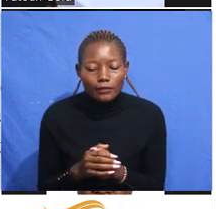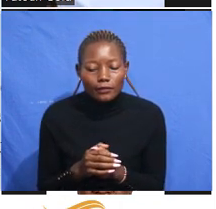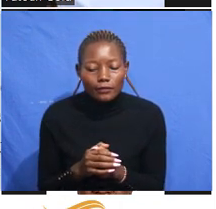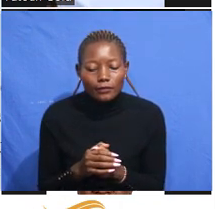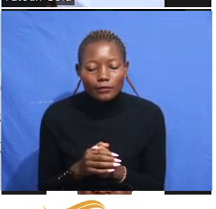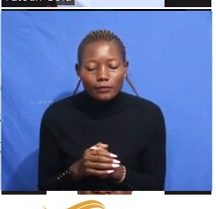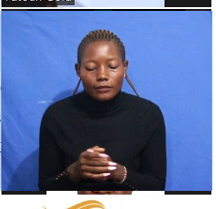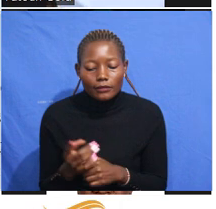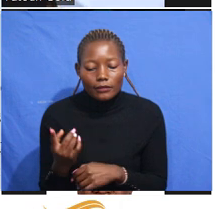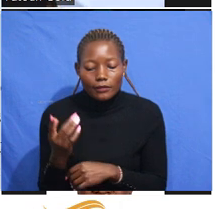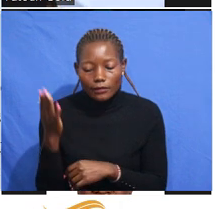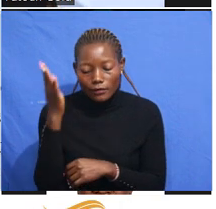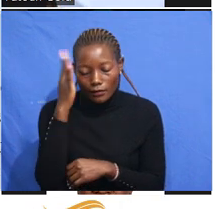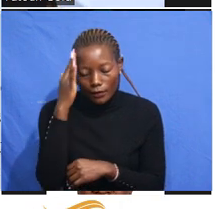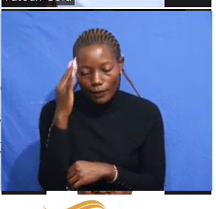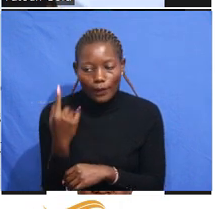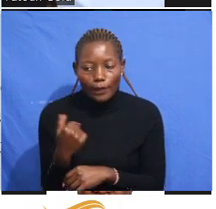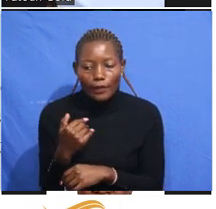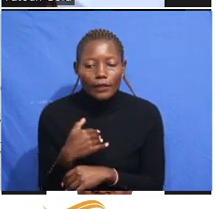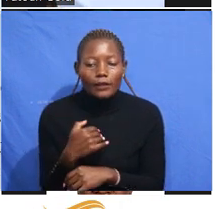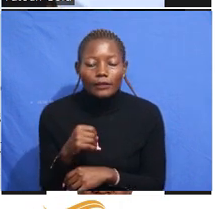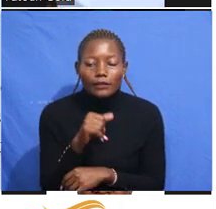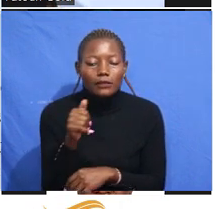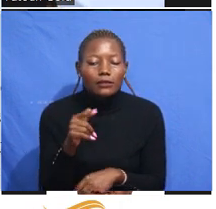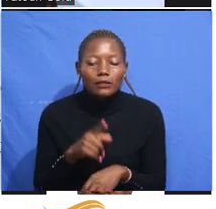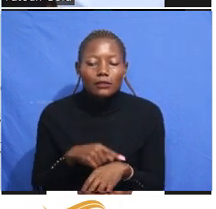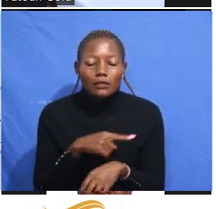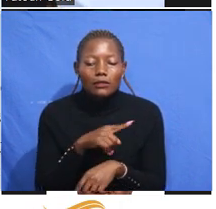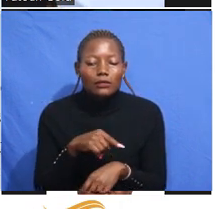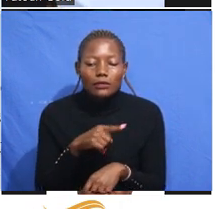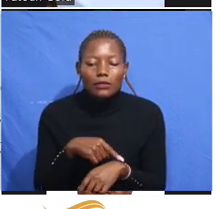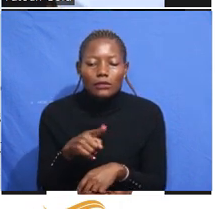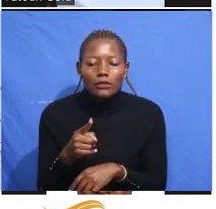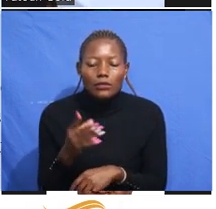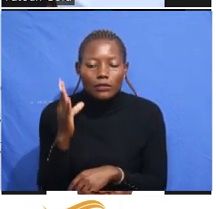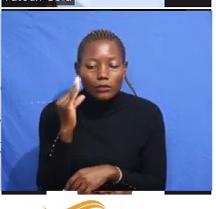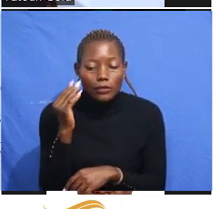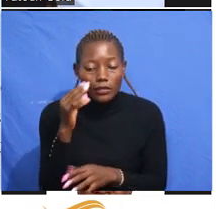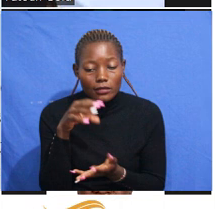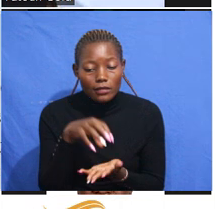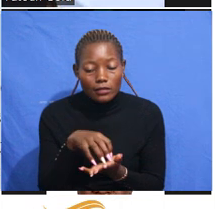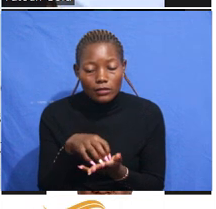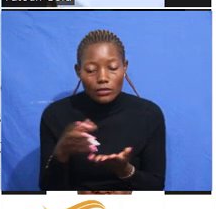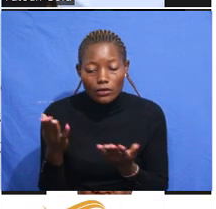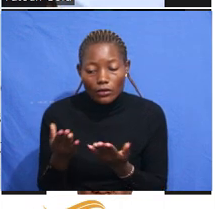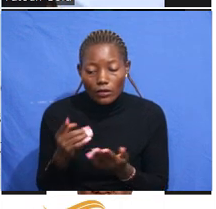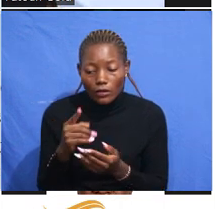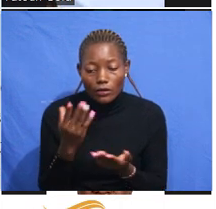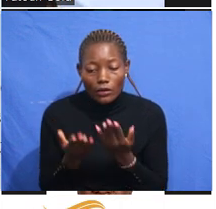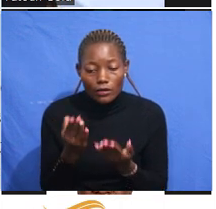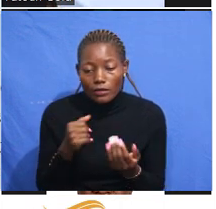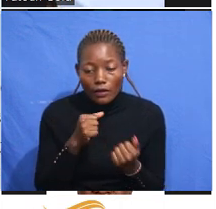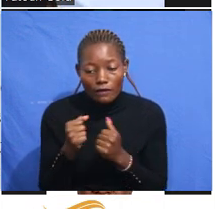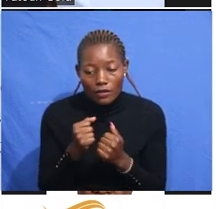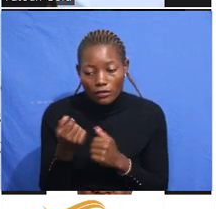You know, there are times, for example, there are times when you are faced in a situation where you either fight or